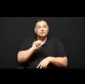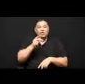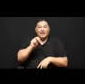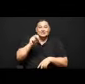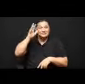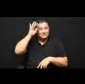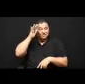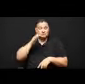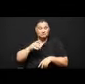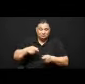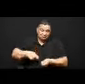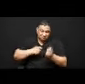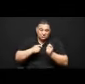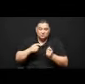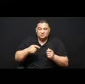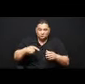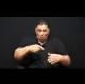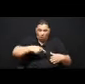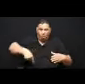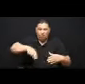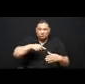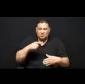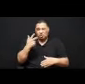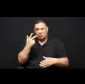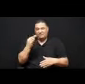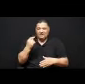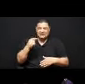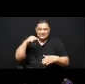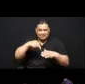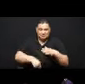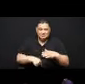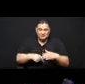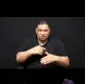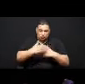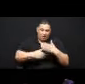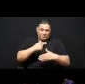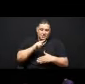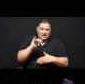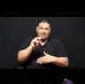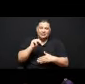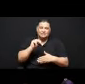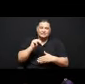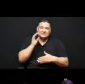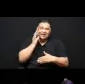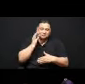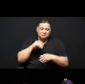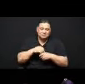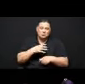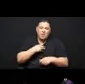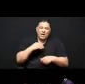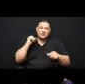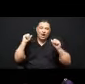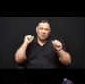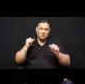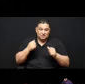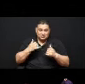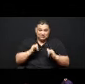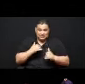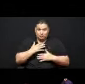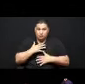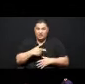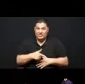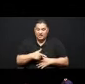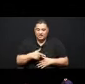deep, wrapped Zeppelin in a white towel. Still breathing, he laid Zeppelin into the